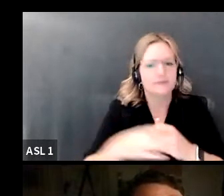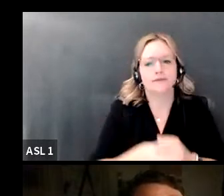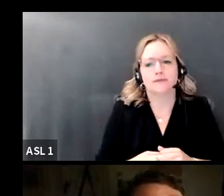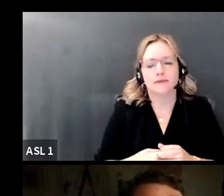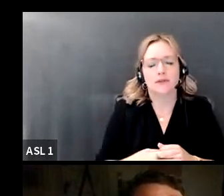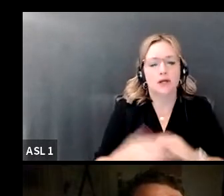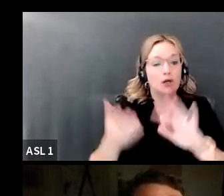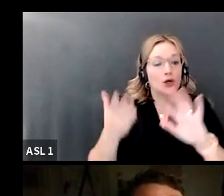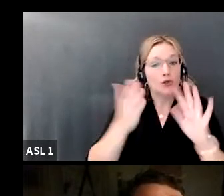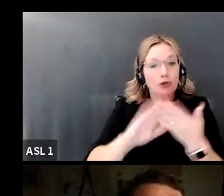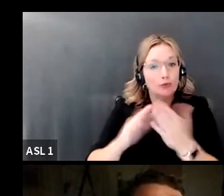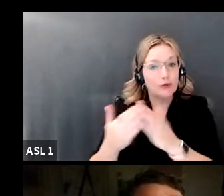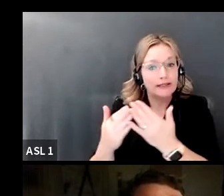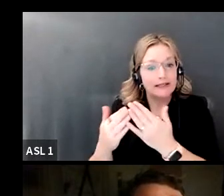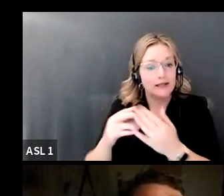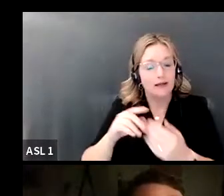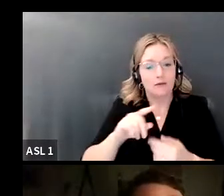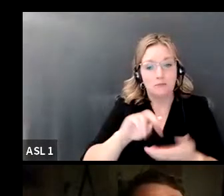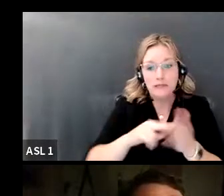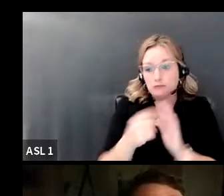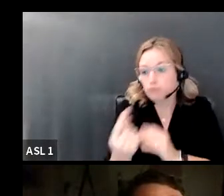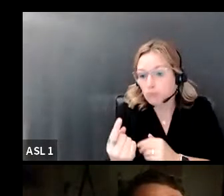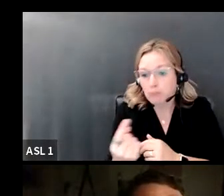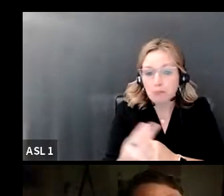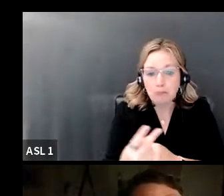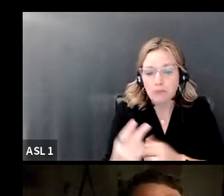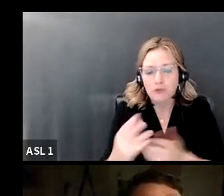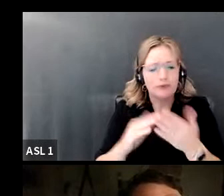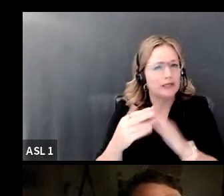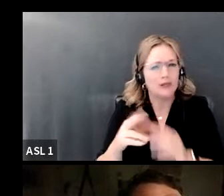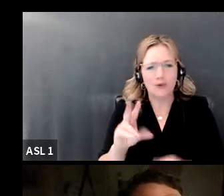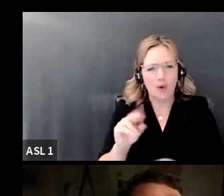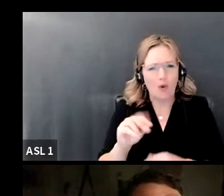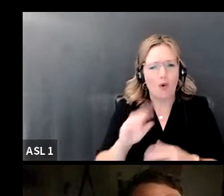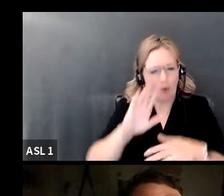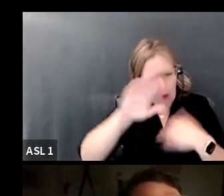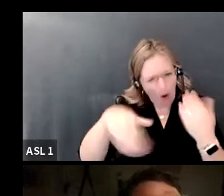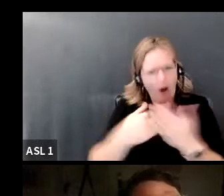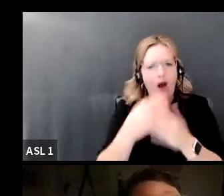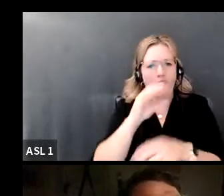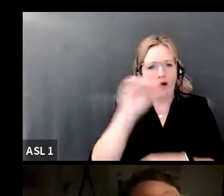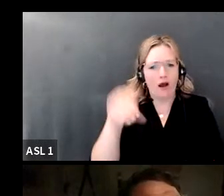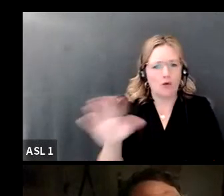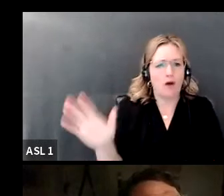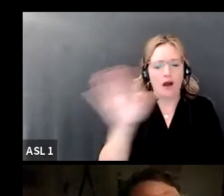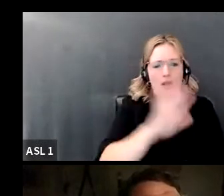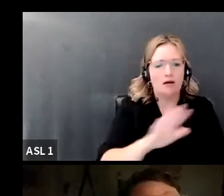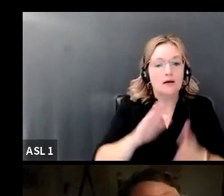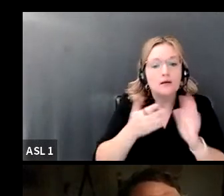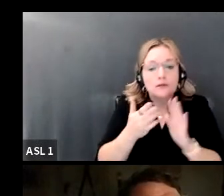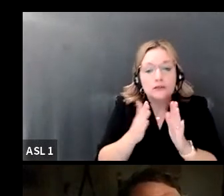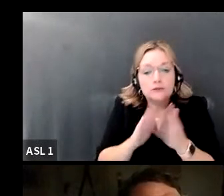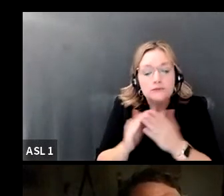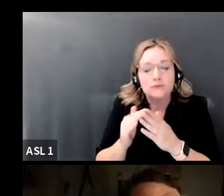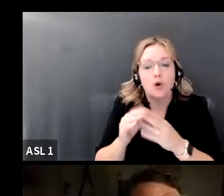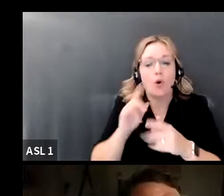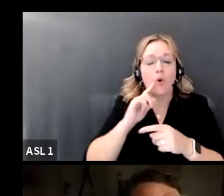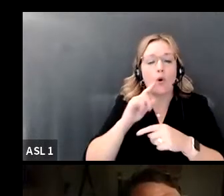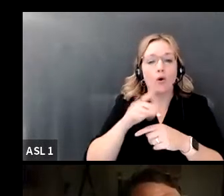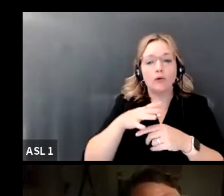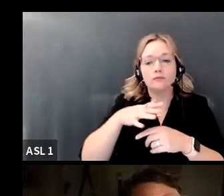mean communities across the whole city of ottawa including suburban and rural neighborhoods not just one urban